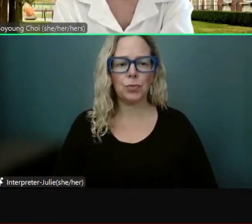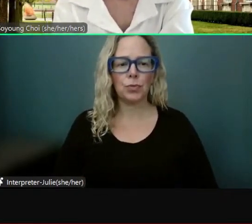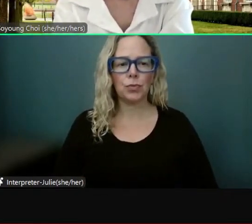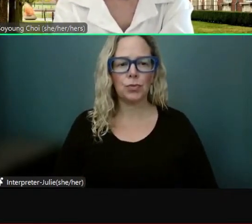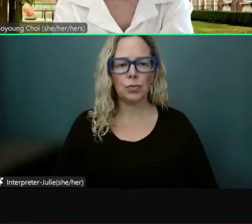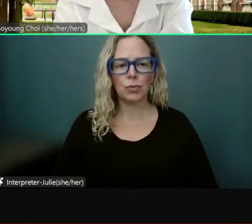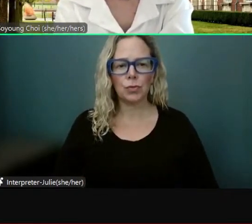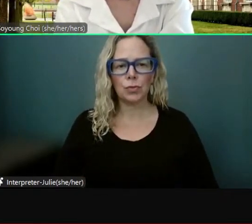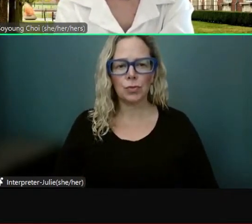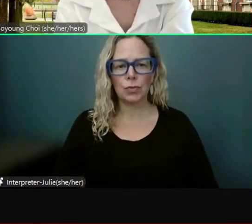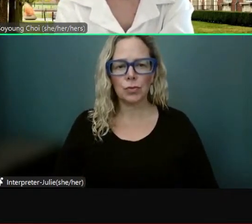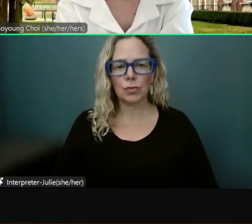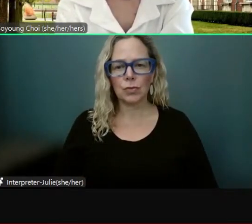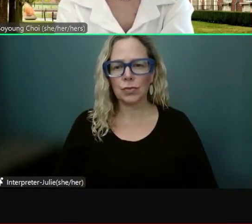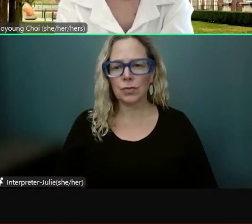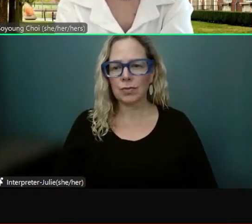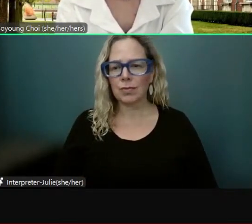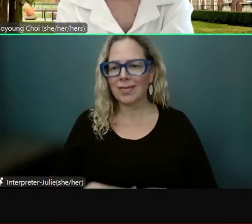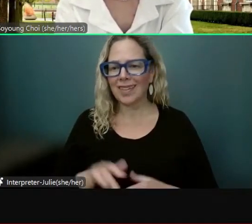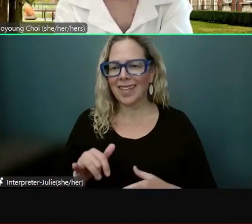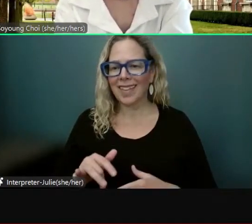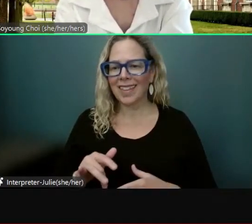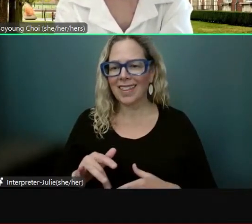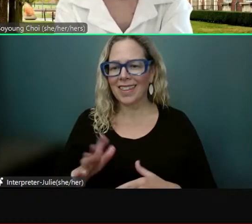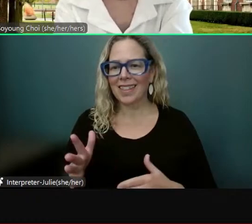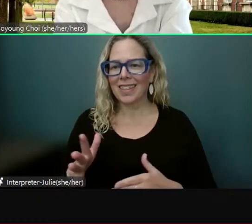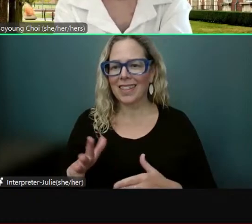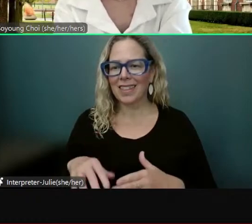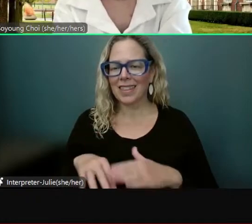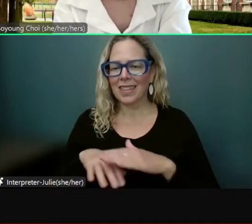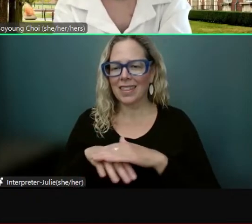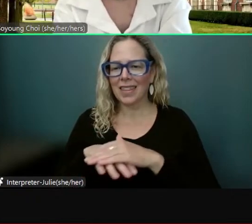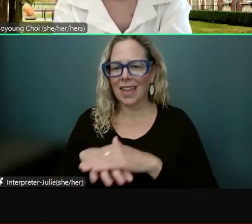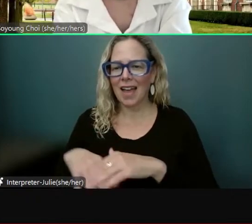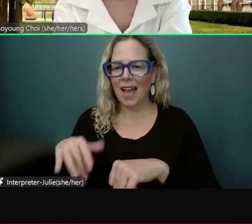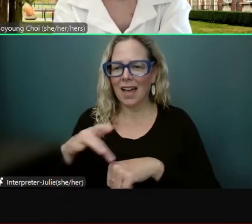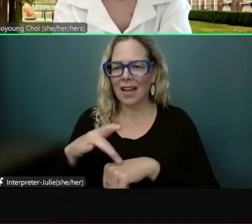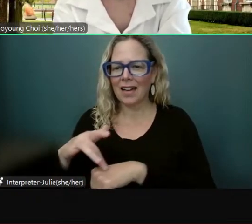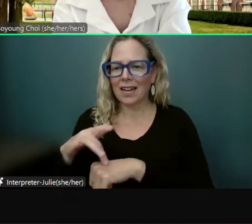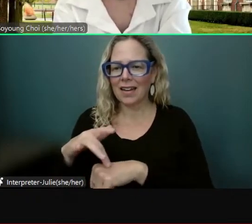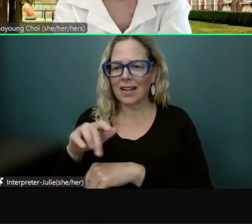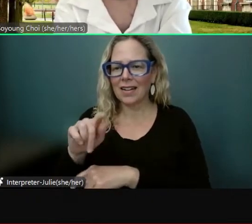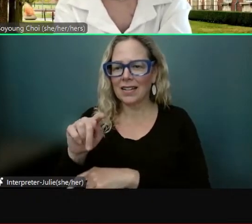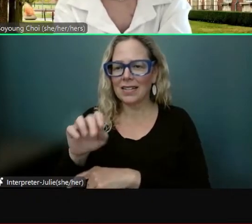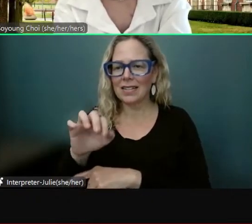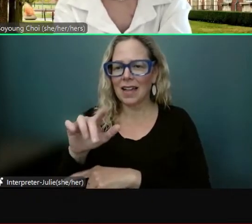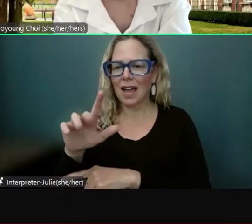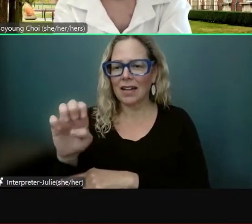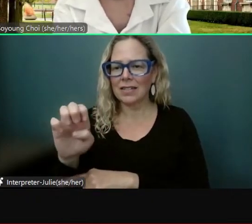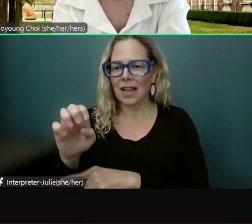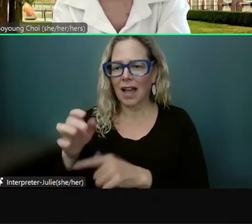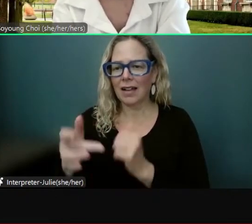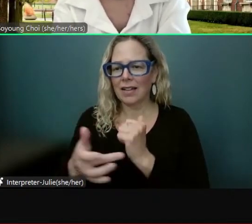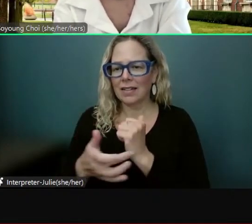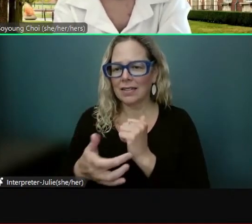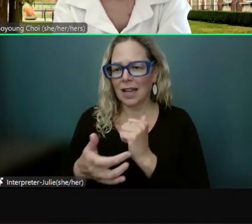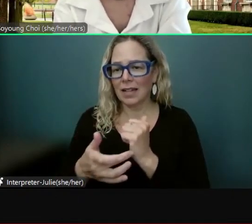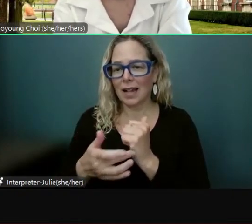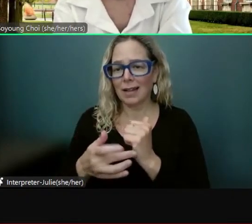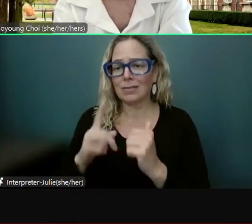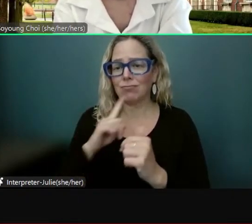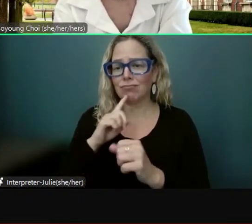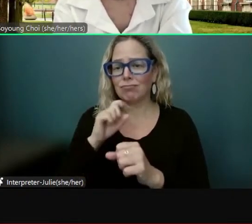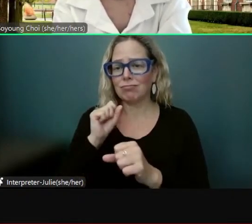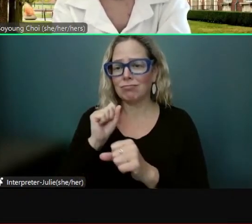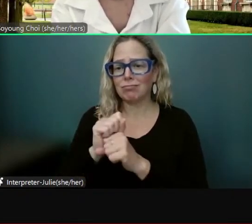I believe that tactile technologies hold particular promise when it comes to medical image accessibility